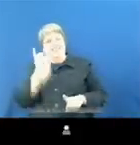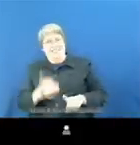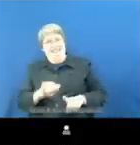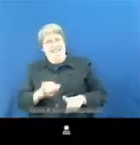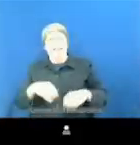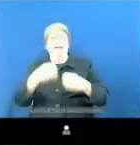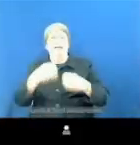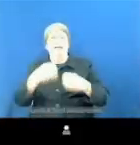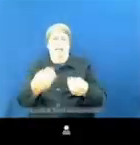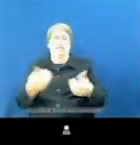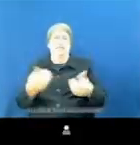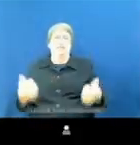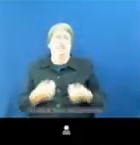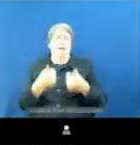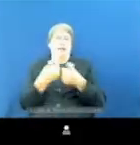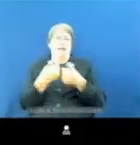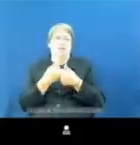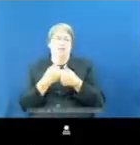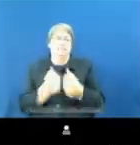practitioners.